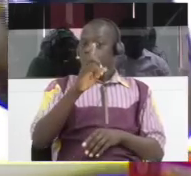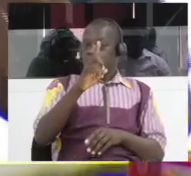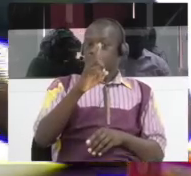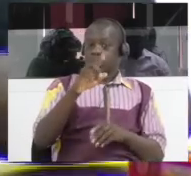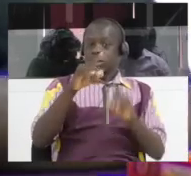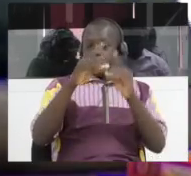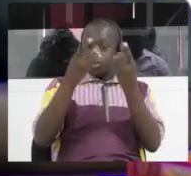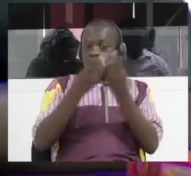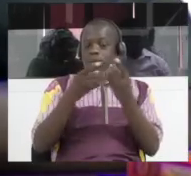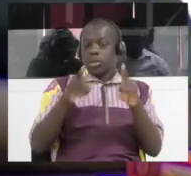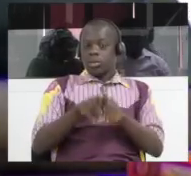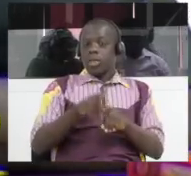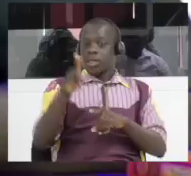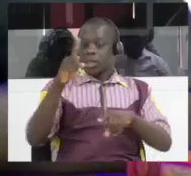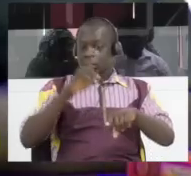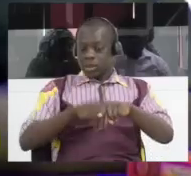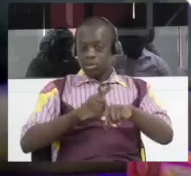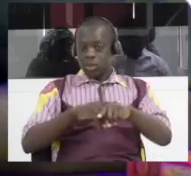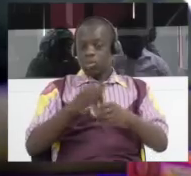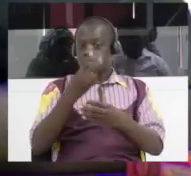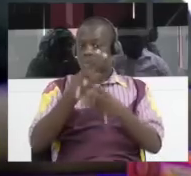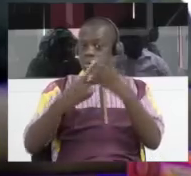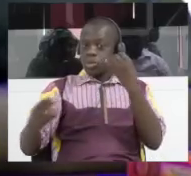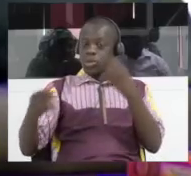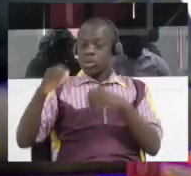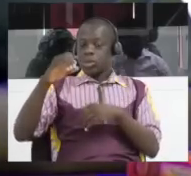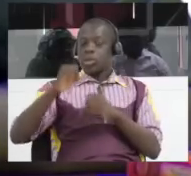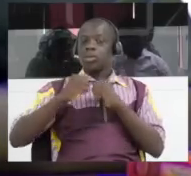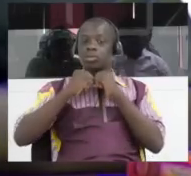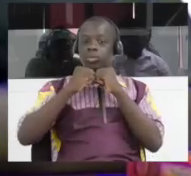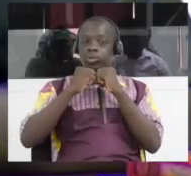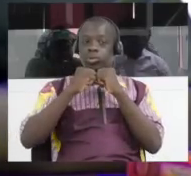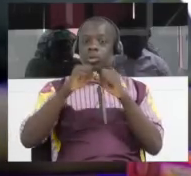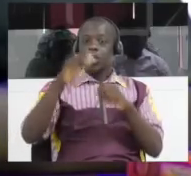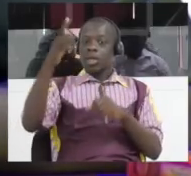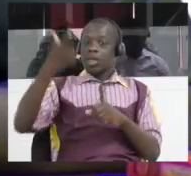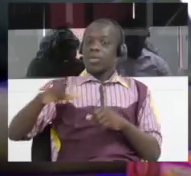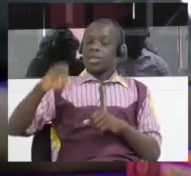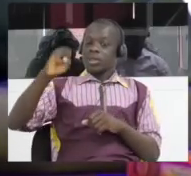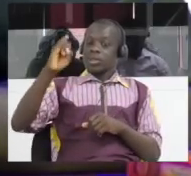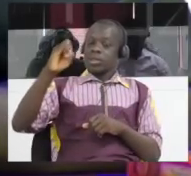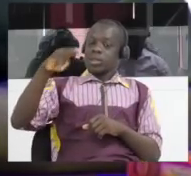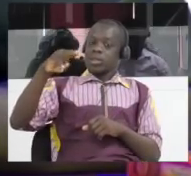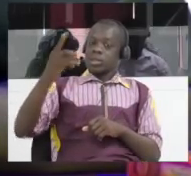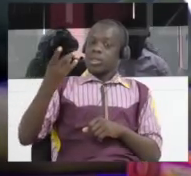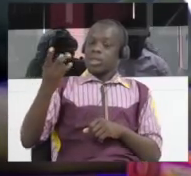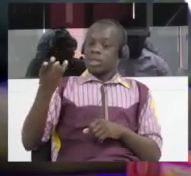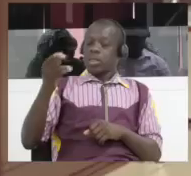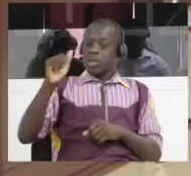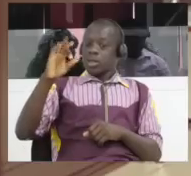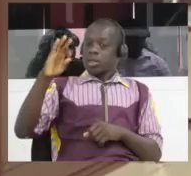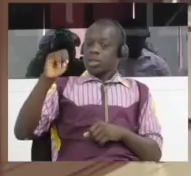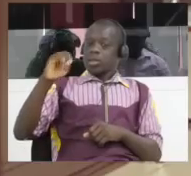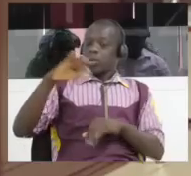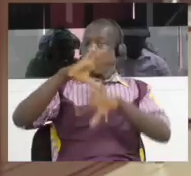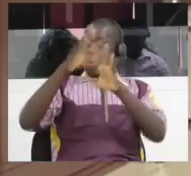brought together and formed into companies. So at that time, both Sana Sabali and Lieutenant Singate